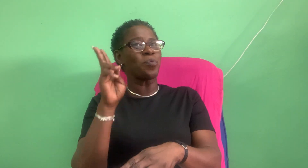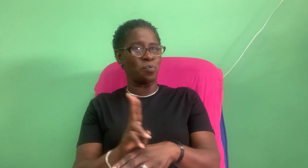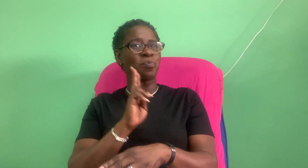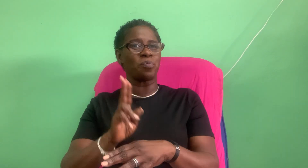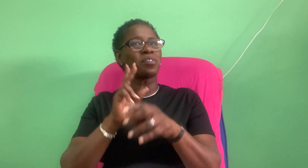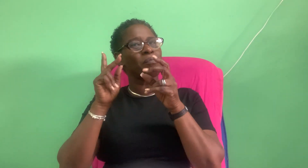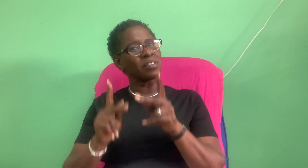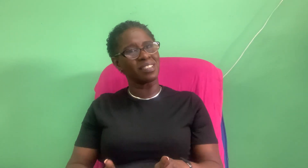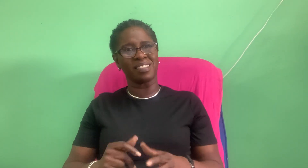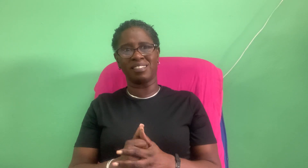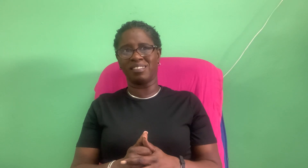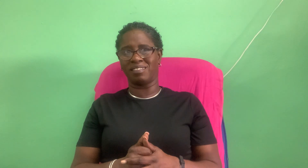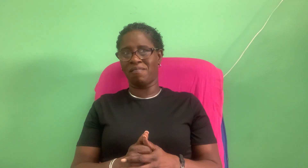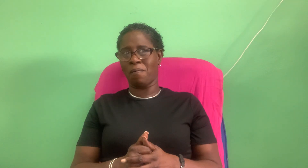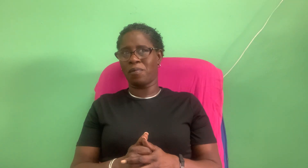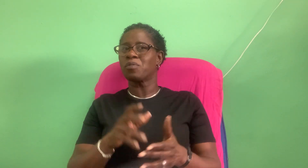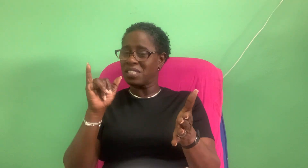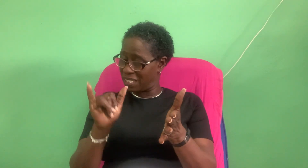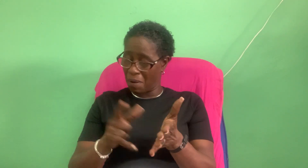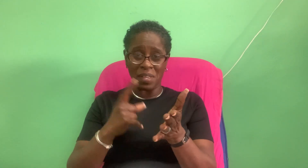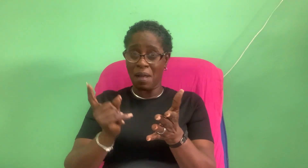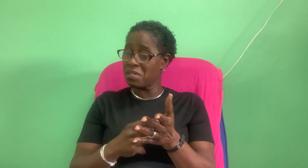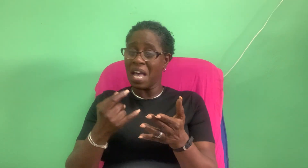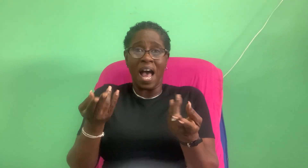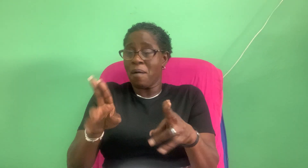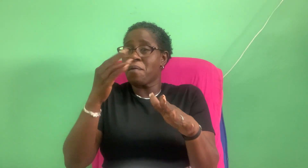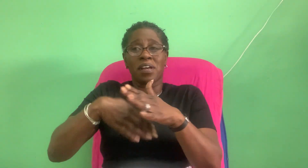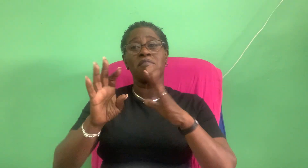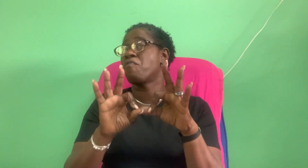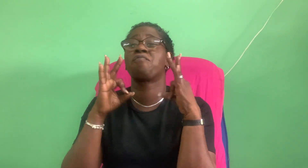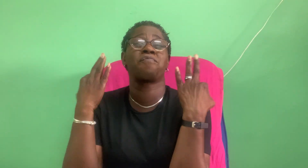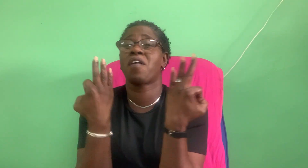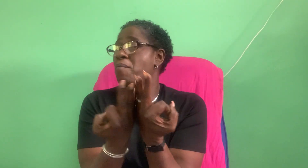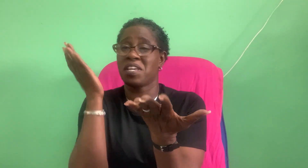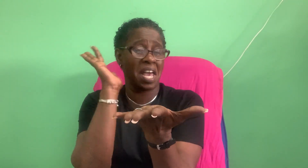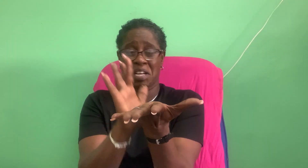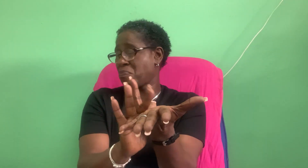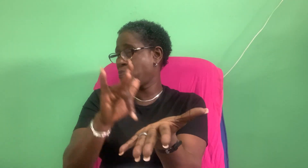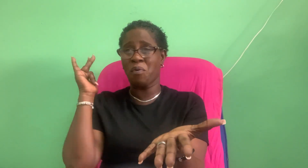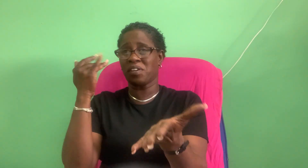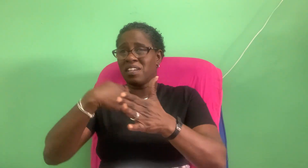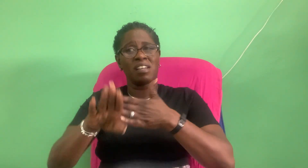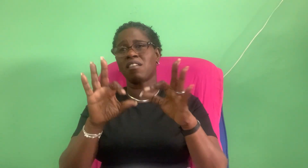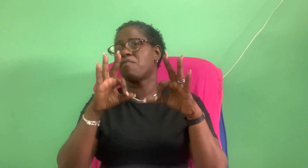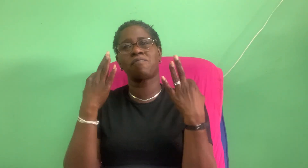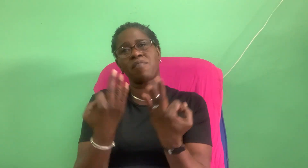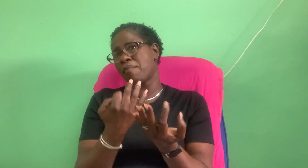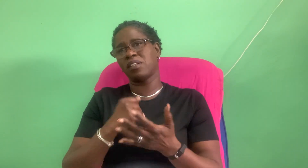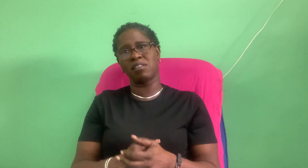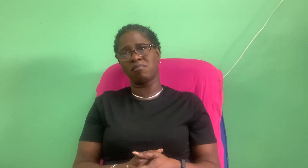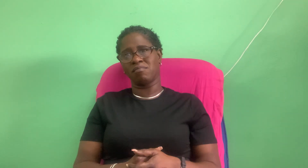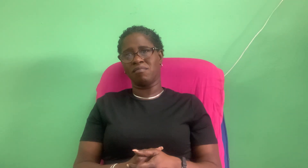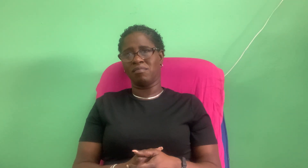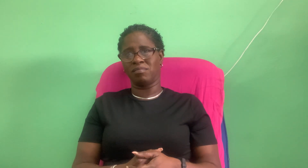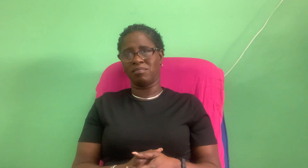the interpersonal relationship side, that piece, and then being exploited by somebody that you think is meeting the needs that maybe your